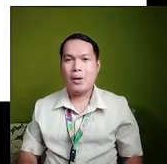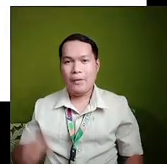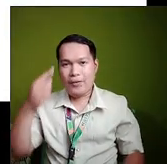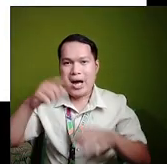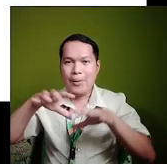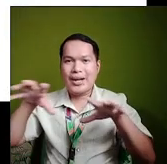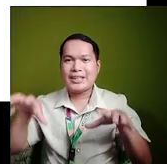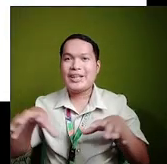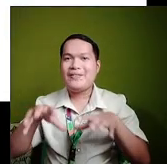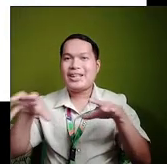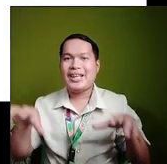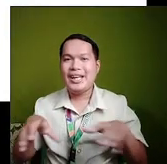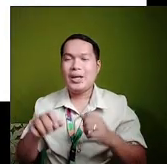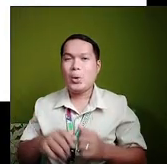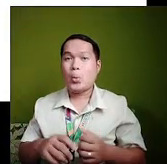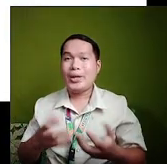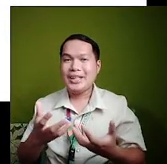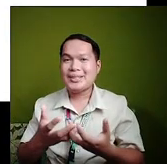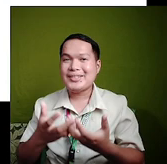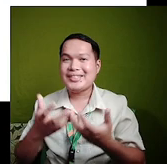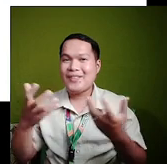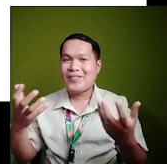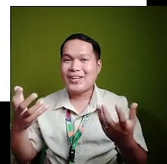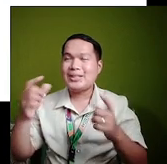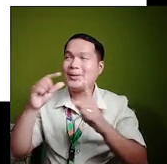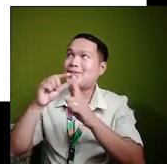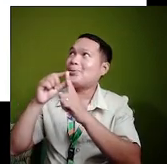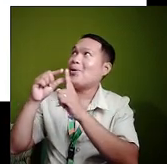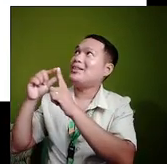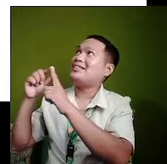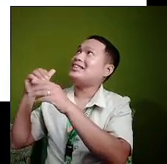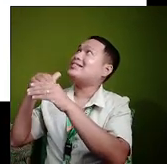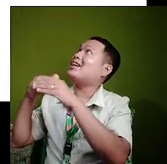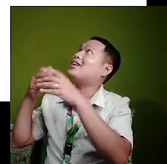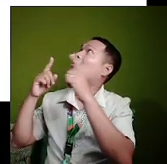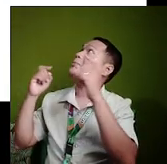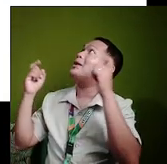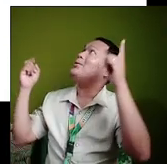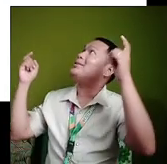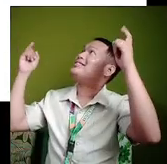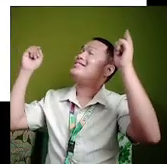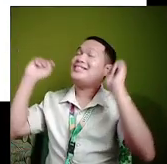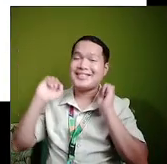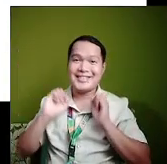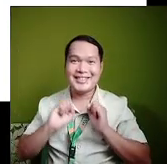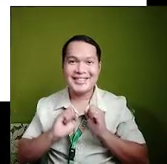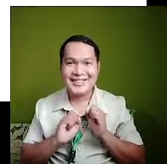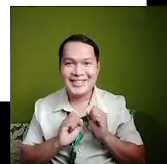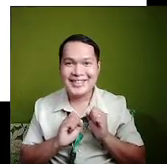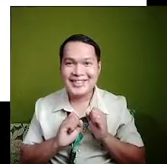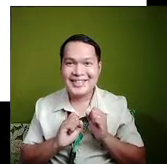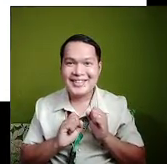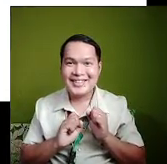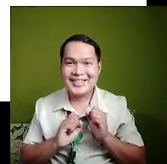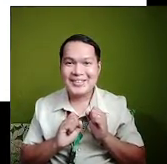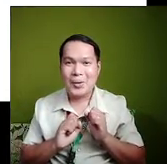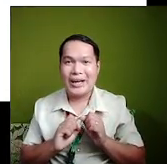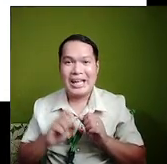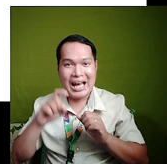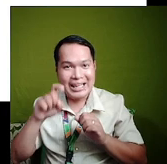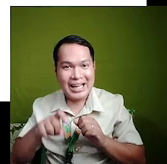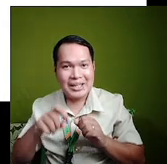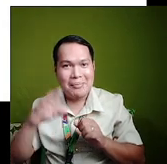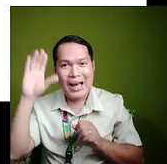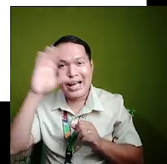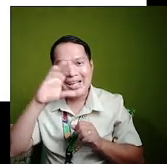For our activity, we need to separate those words inside our bedroom. So,